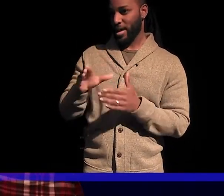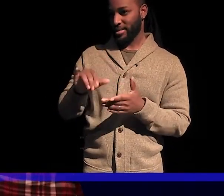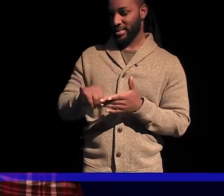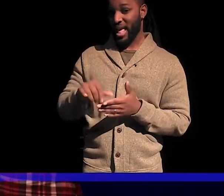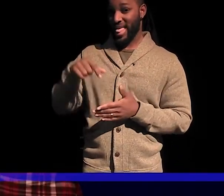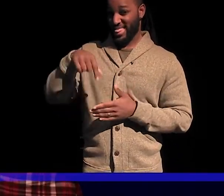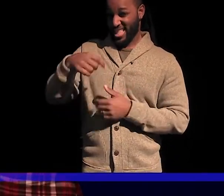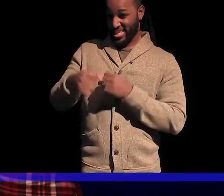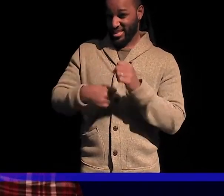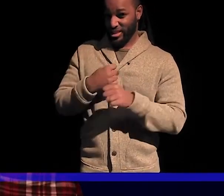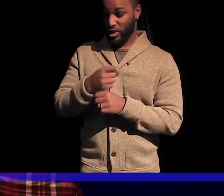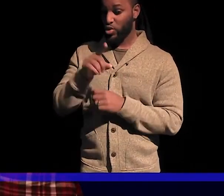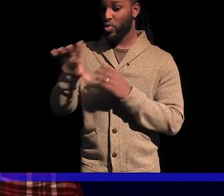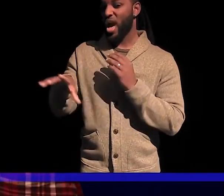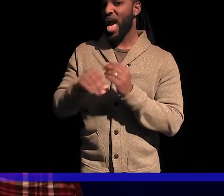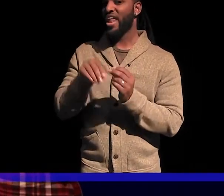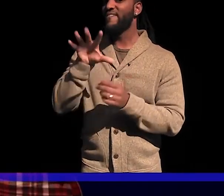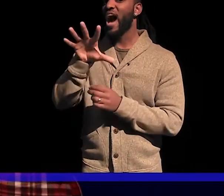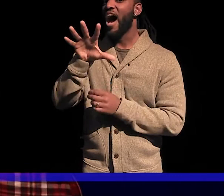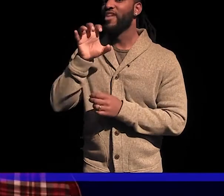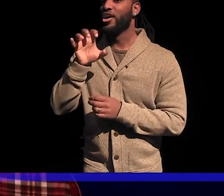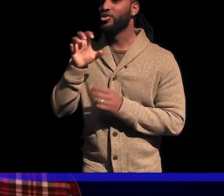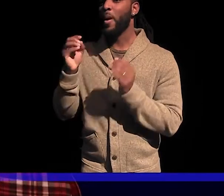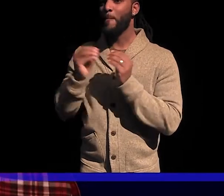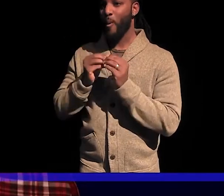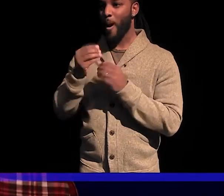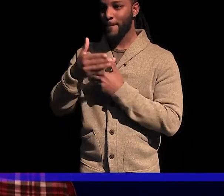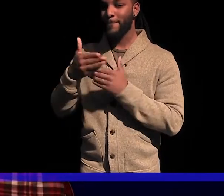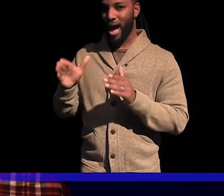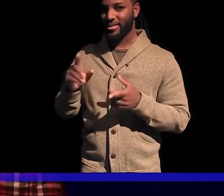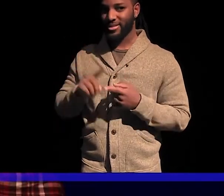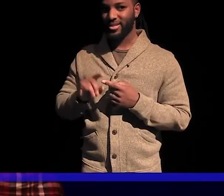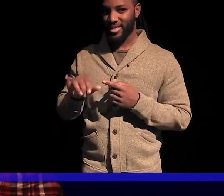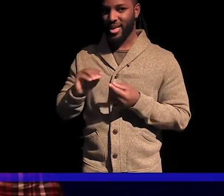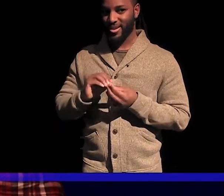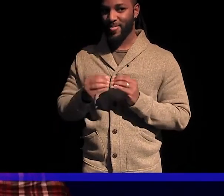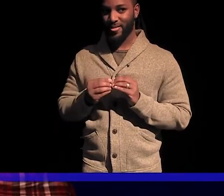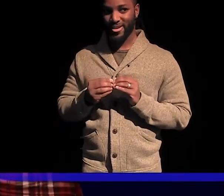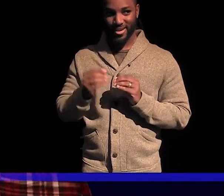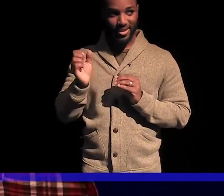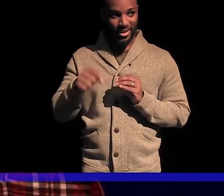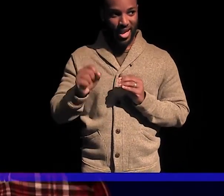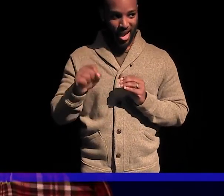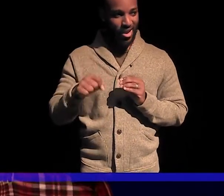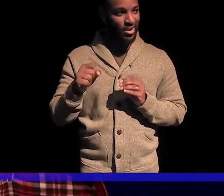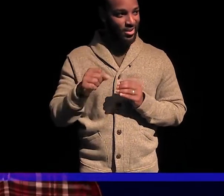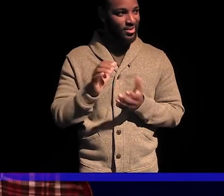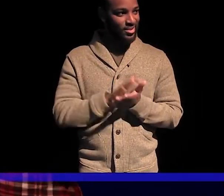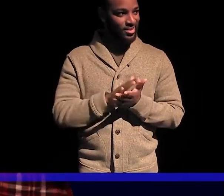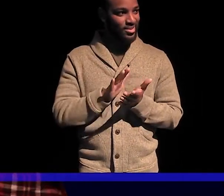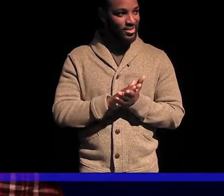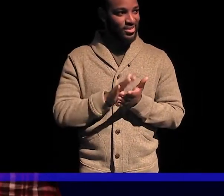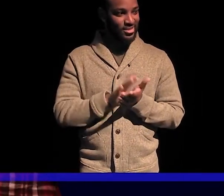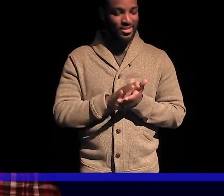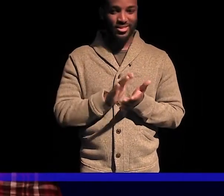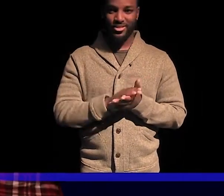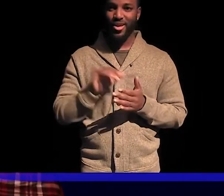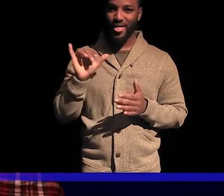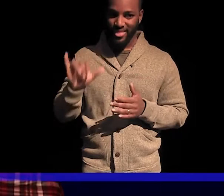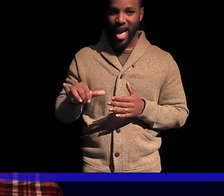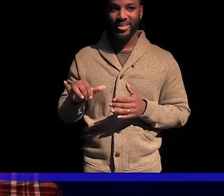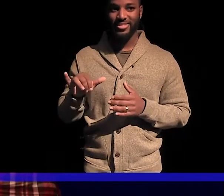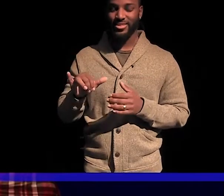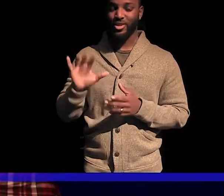This year, you added 500 boxes to that. Yeah, yeah, yeah. So